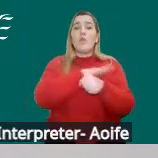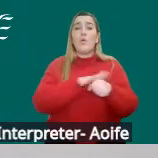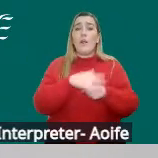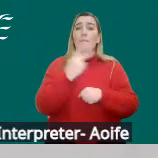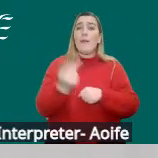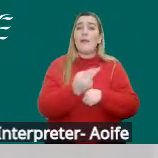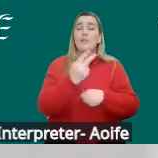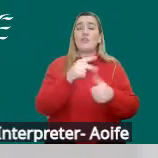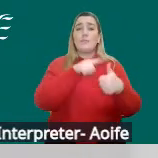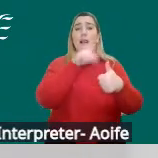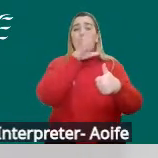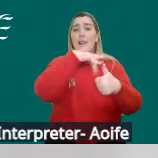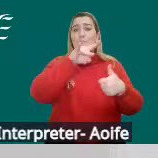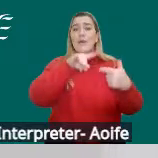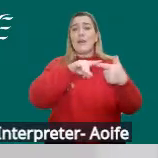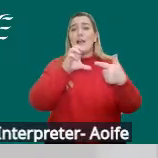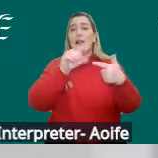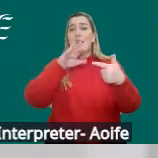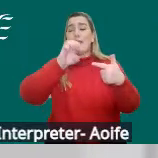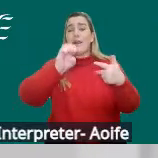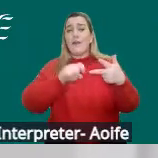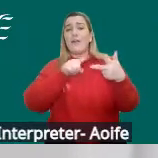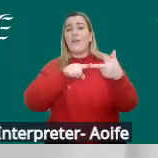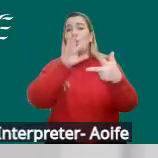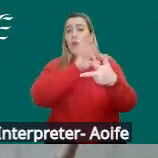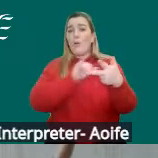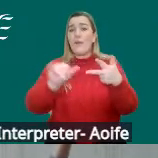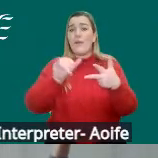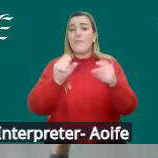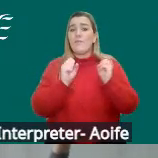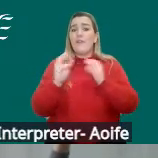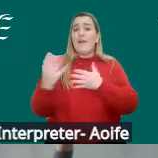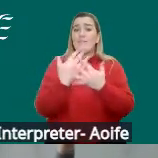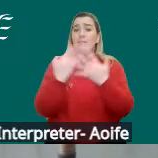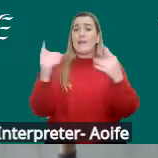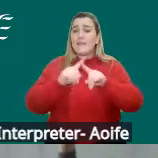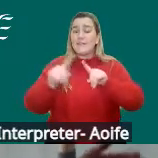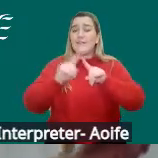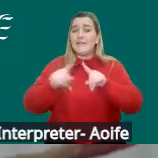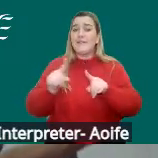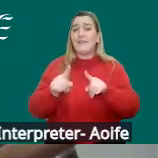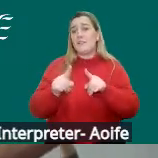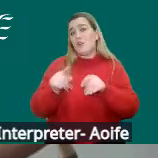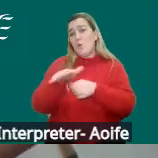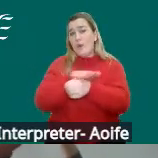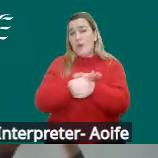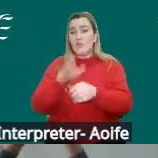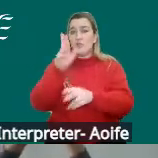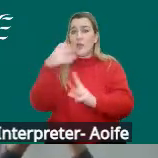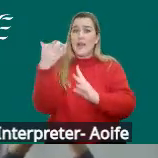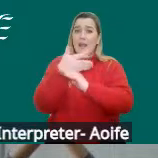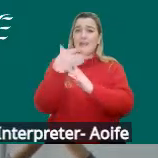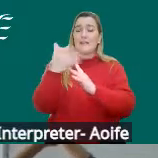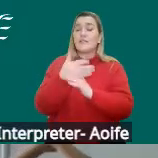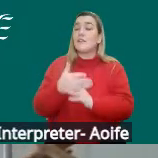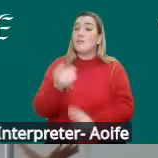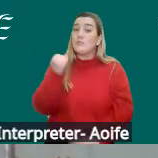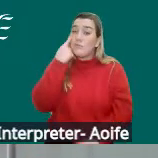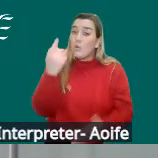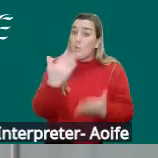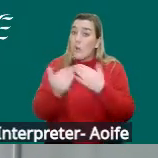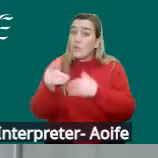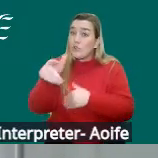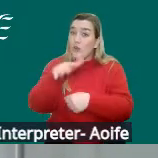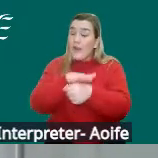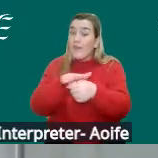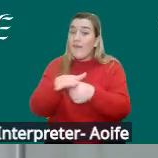Tipperary provide a variety of group exercise programs in different locations. To check out what might be running in your area, simply phone